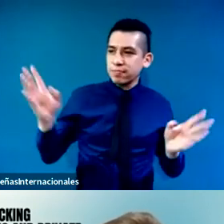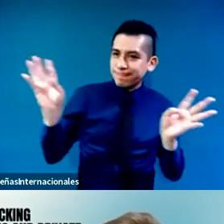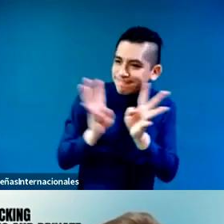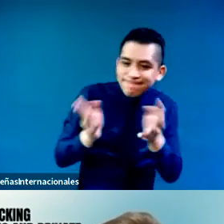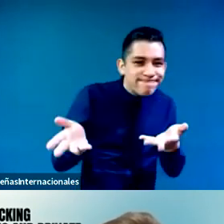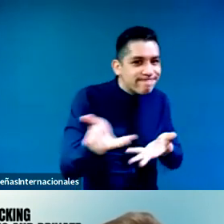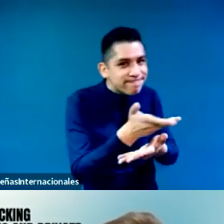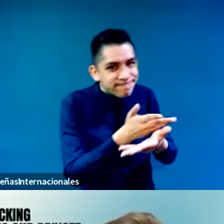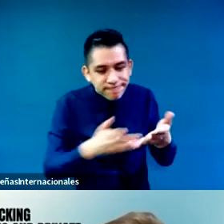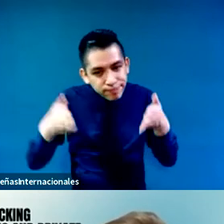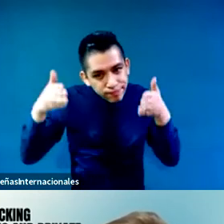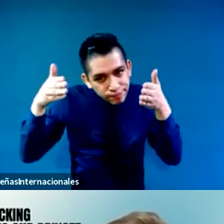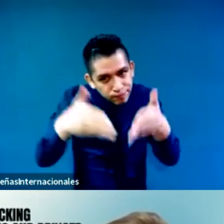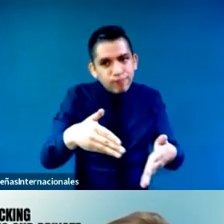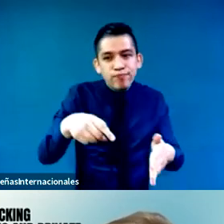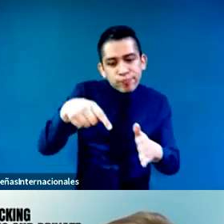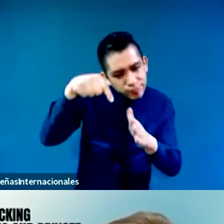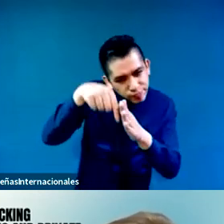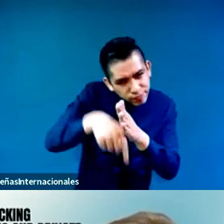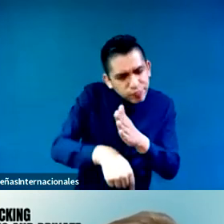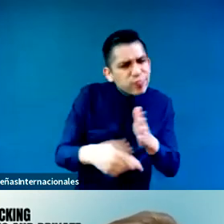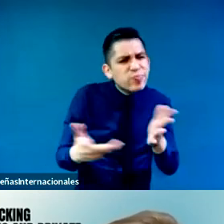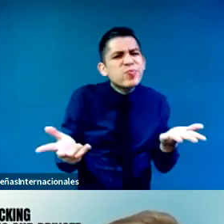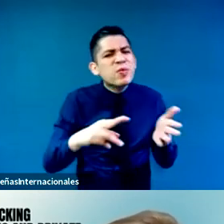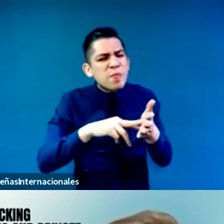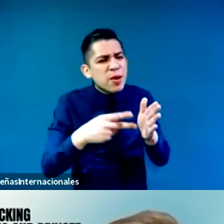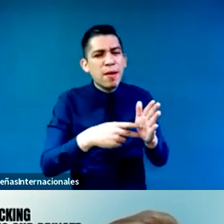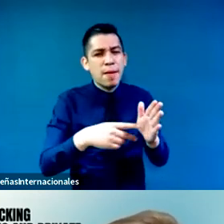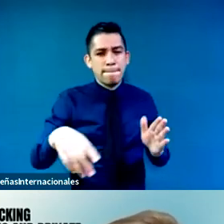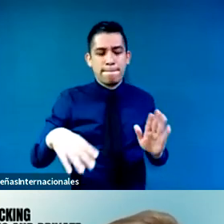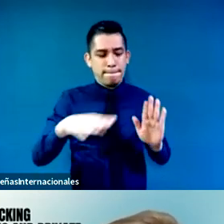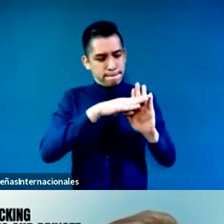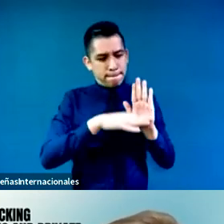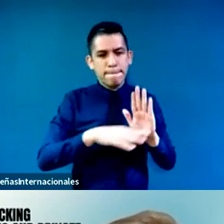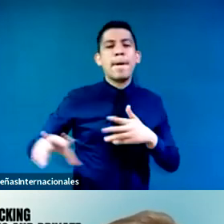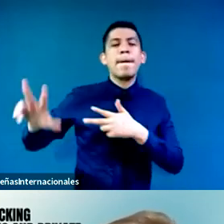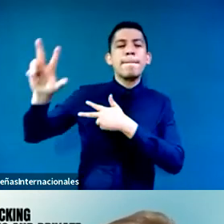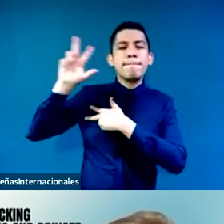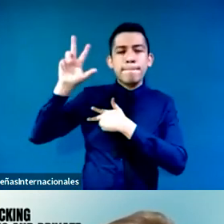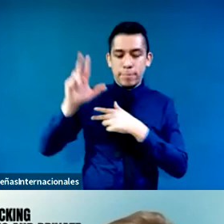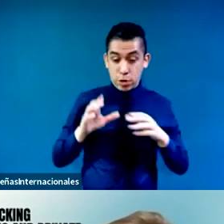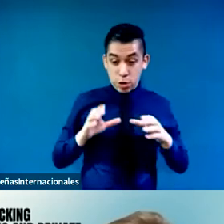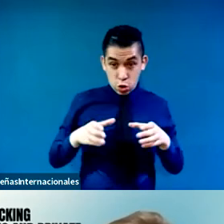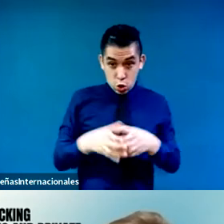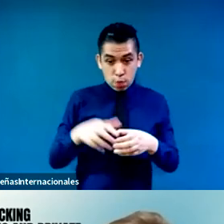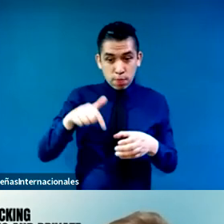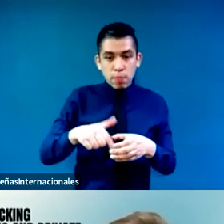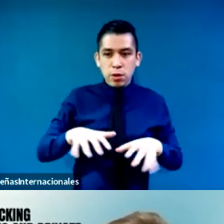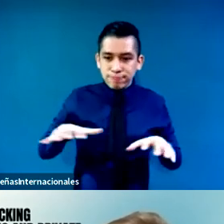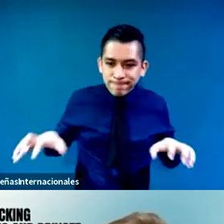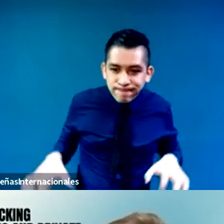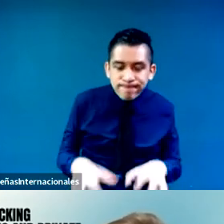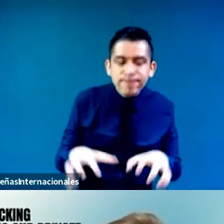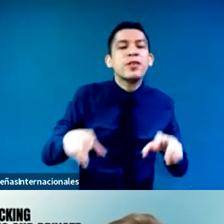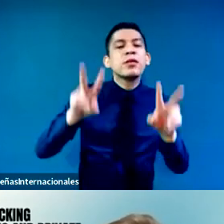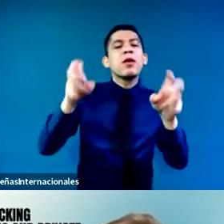Action Coalition on Economic Justice and Rights. I'd now like to invite Ms. Hendricks from UN Women to take the